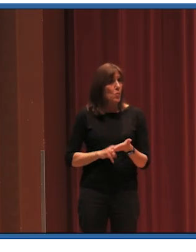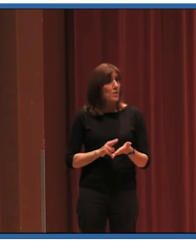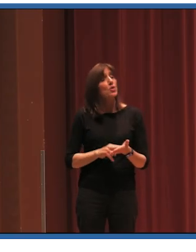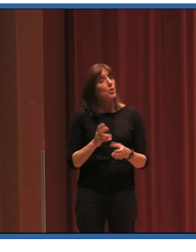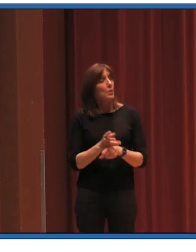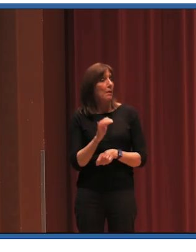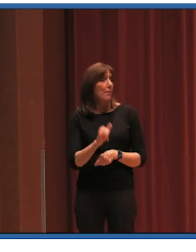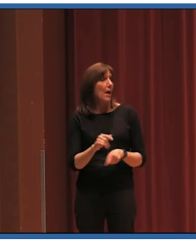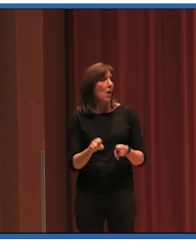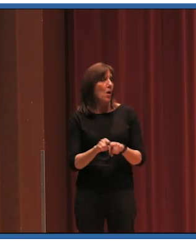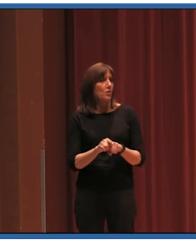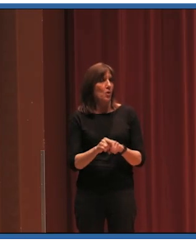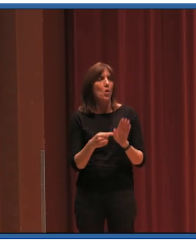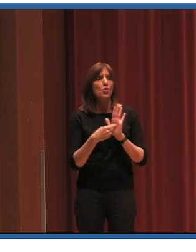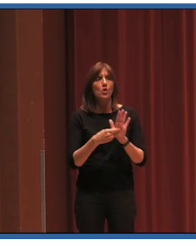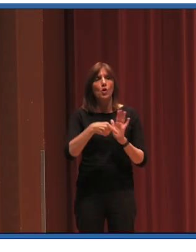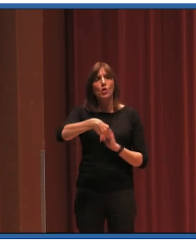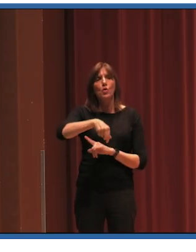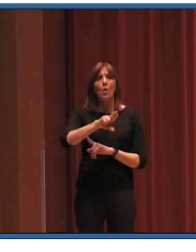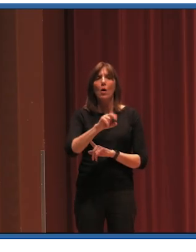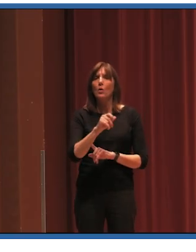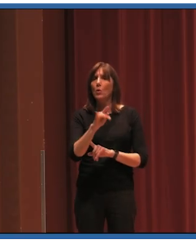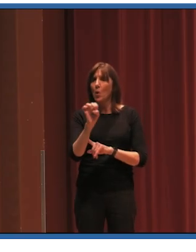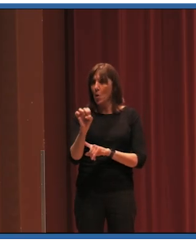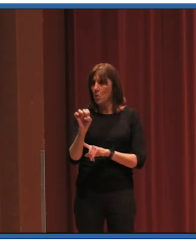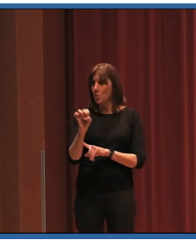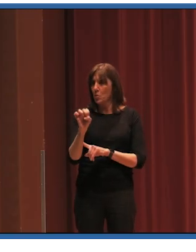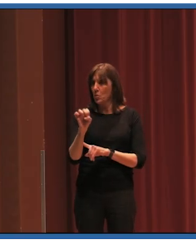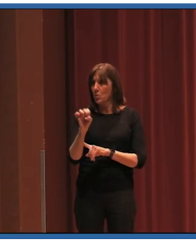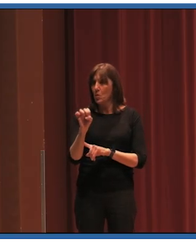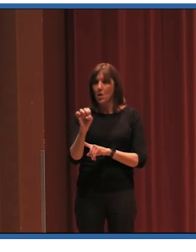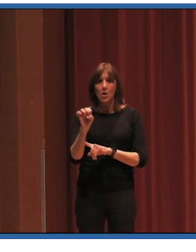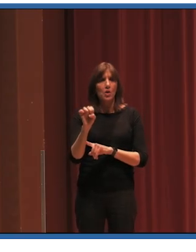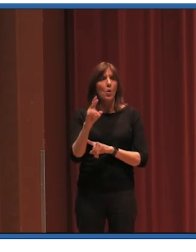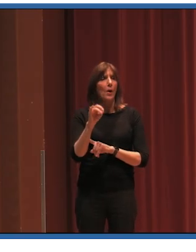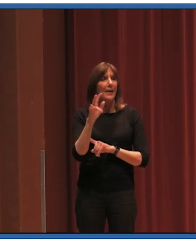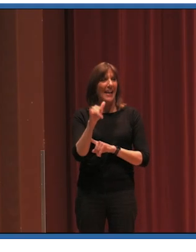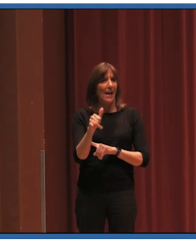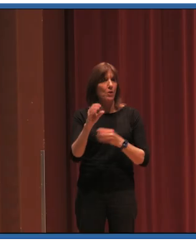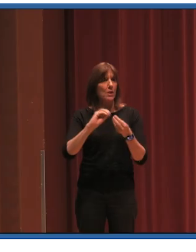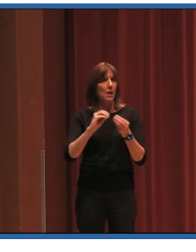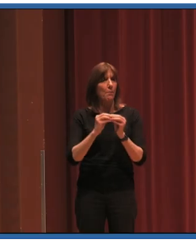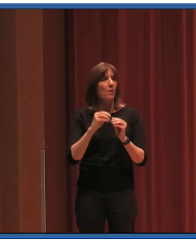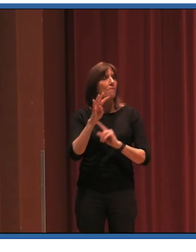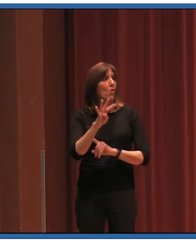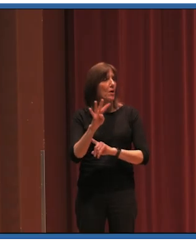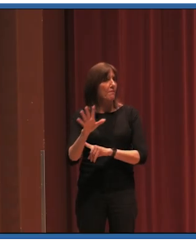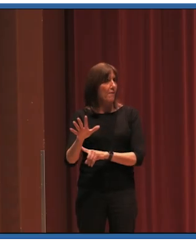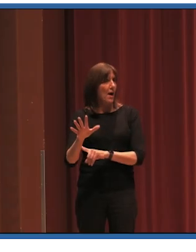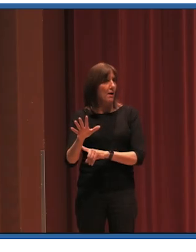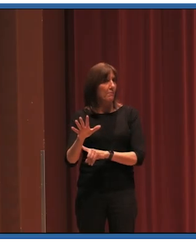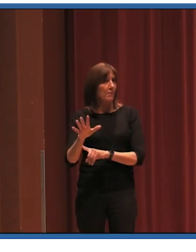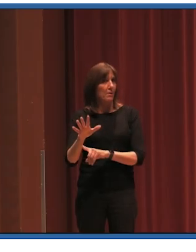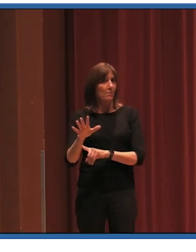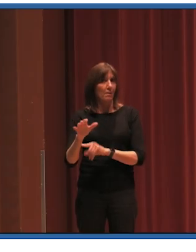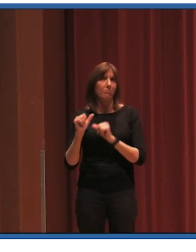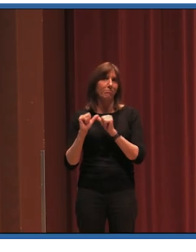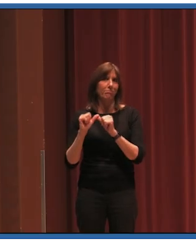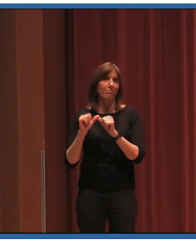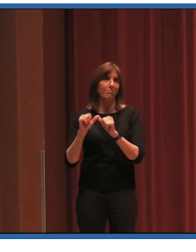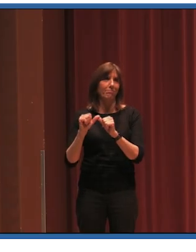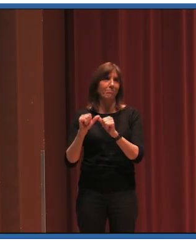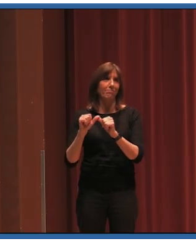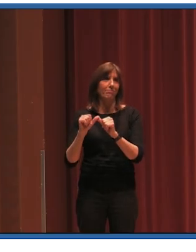also will show a QR code. You are county number 45, so we still have a long way to go, and we can make a lot